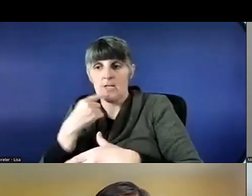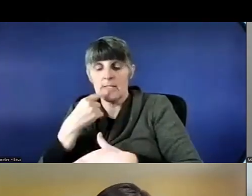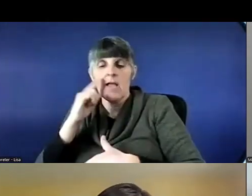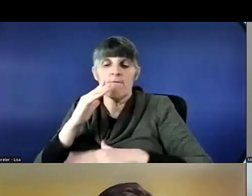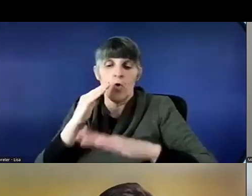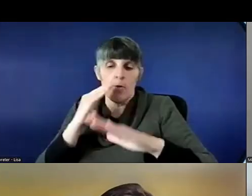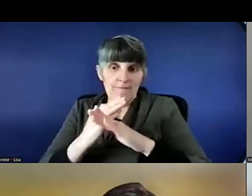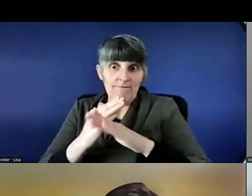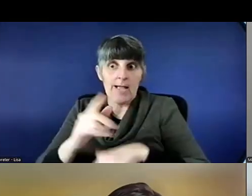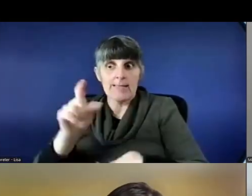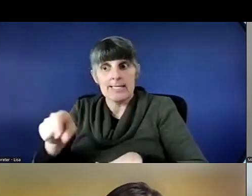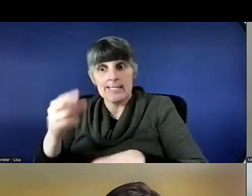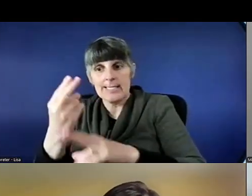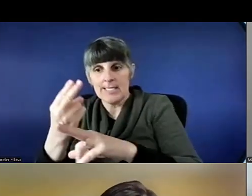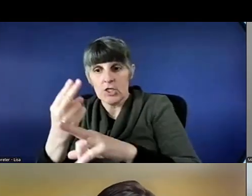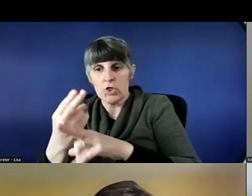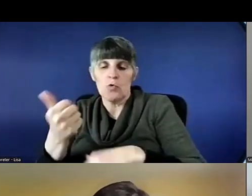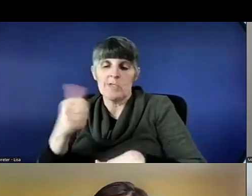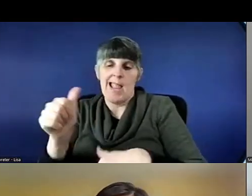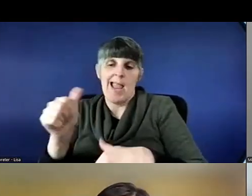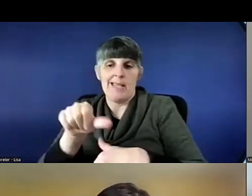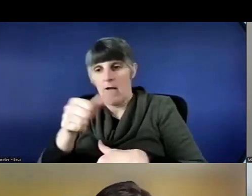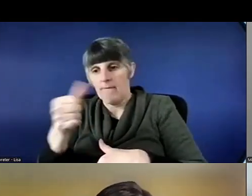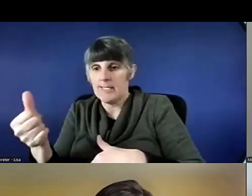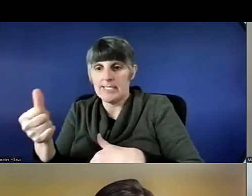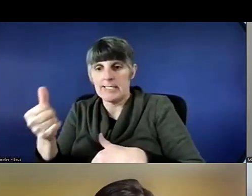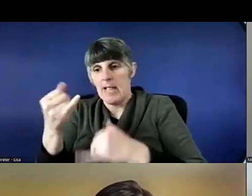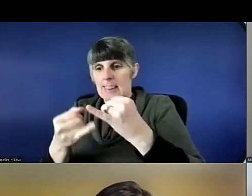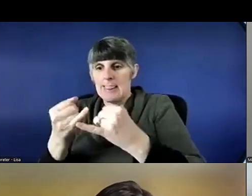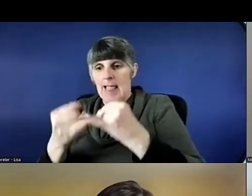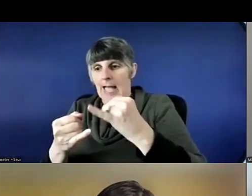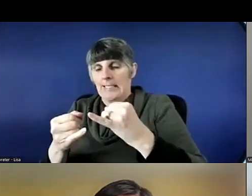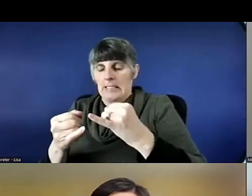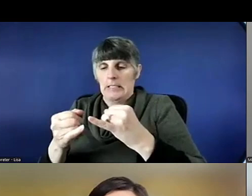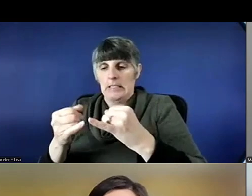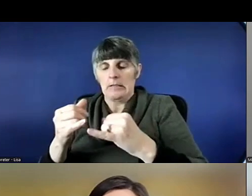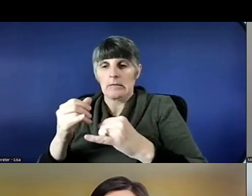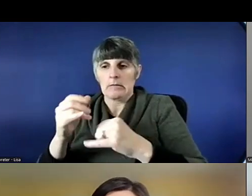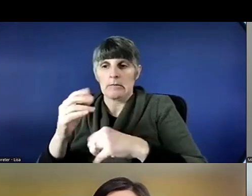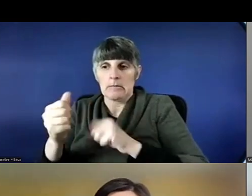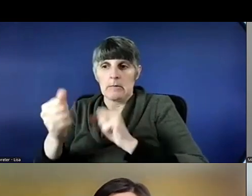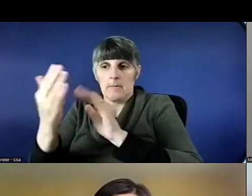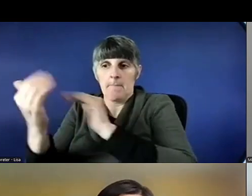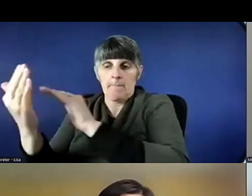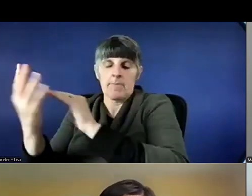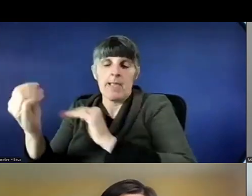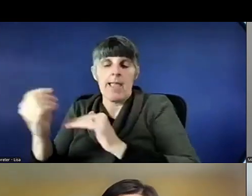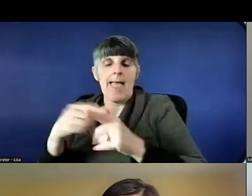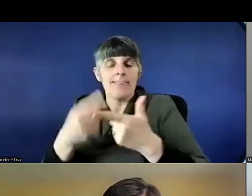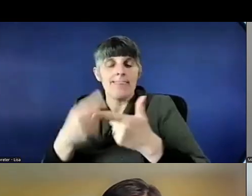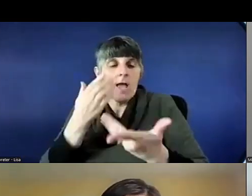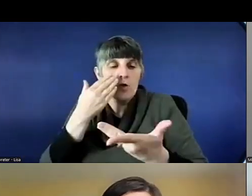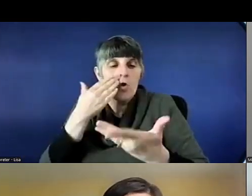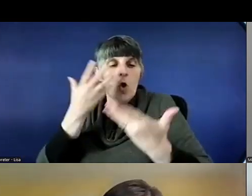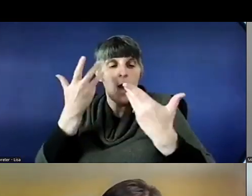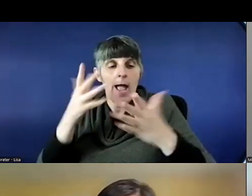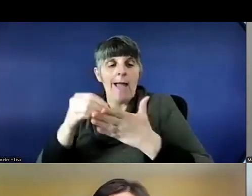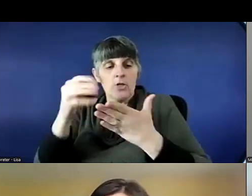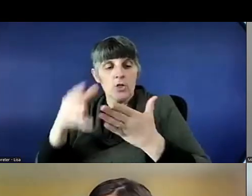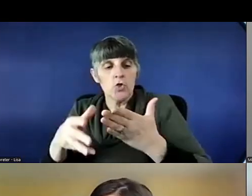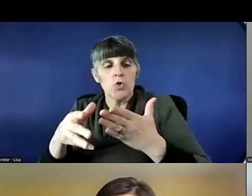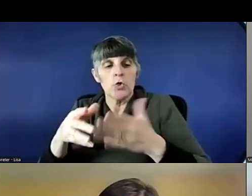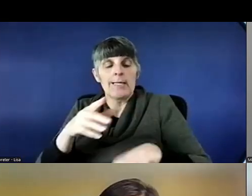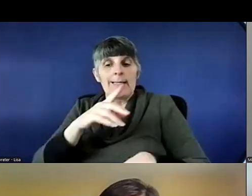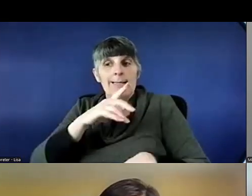the need to use any of these last resort procedures. And then, once a student